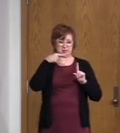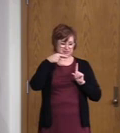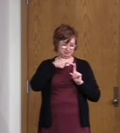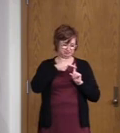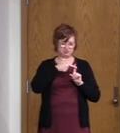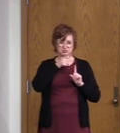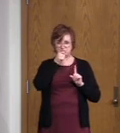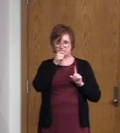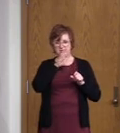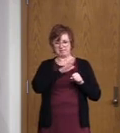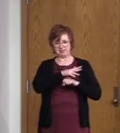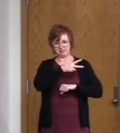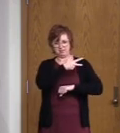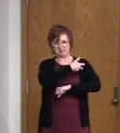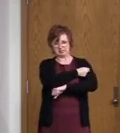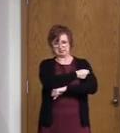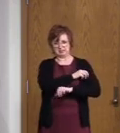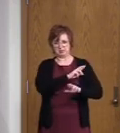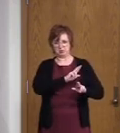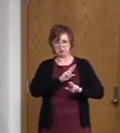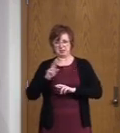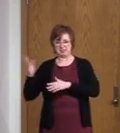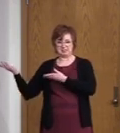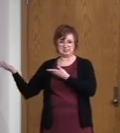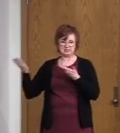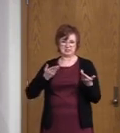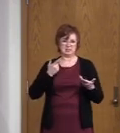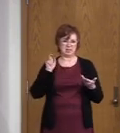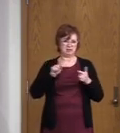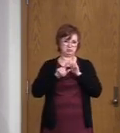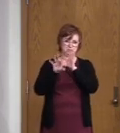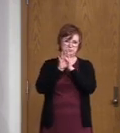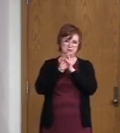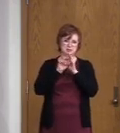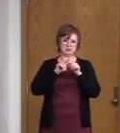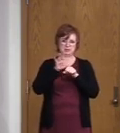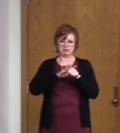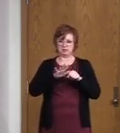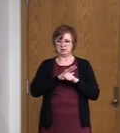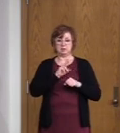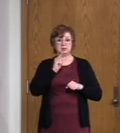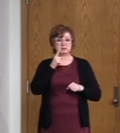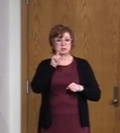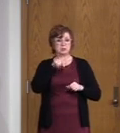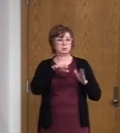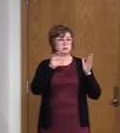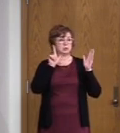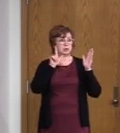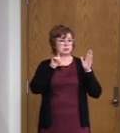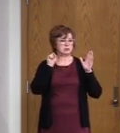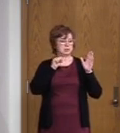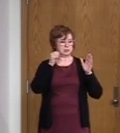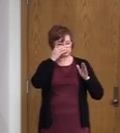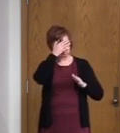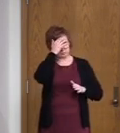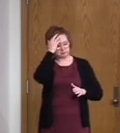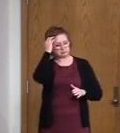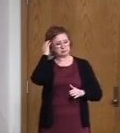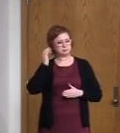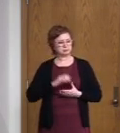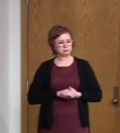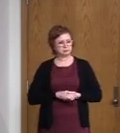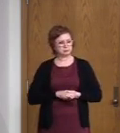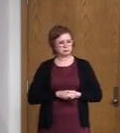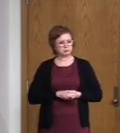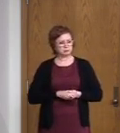and it's extremely scarce, and we have to target specific areas. Follow-up question, Lisa? Yes, I'm just